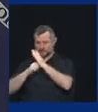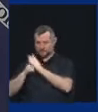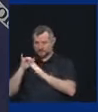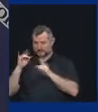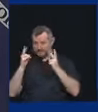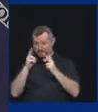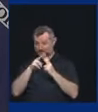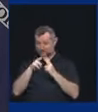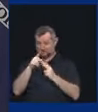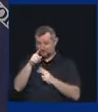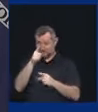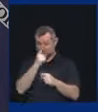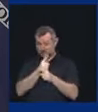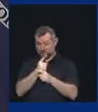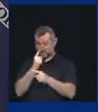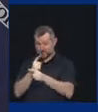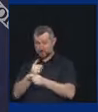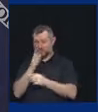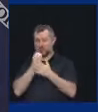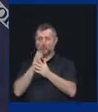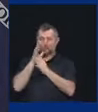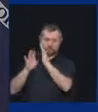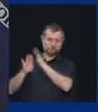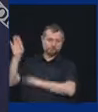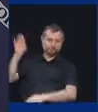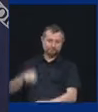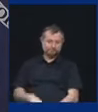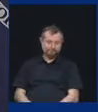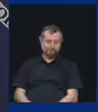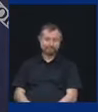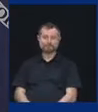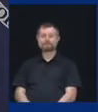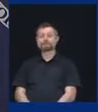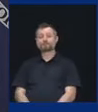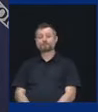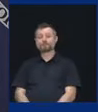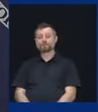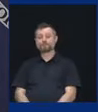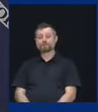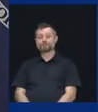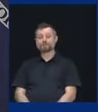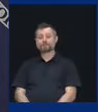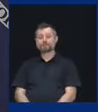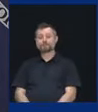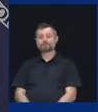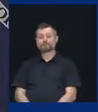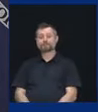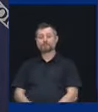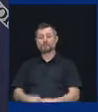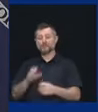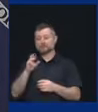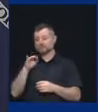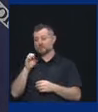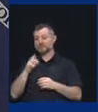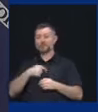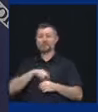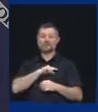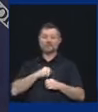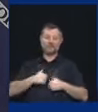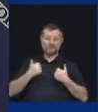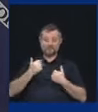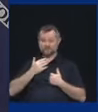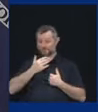it's not being stopped by crime and quality of life. You look at